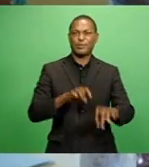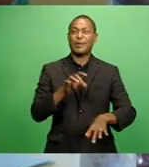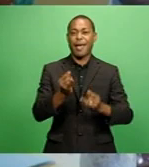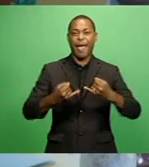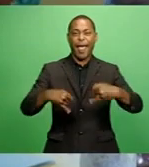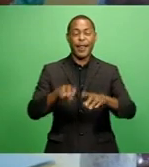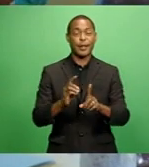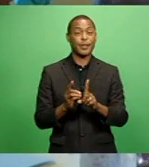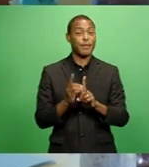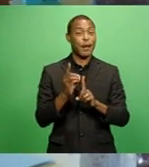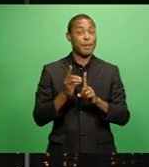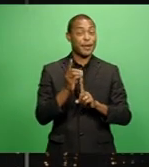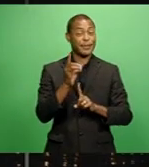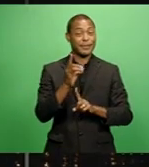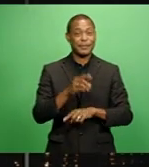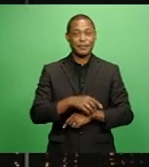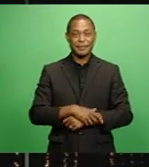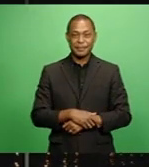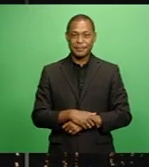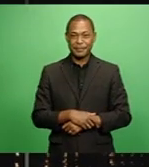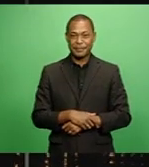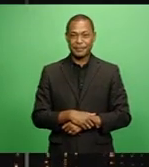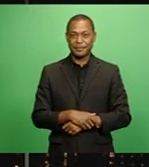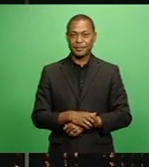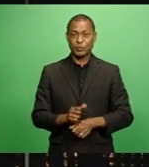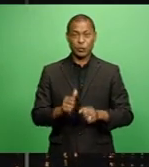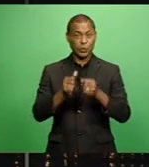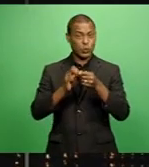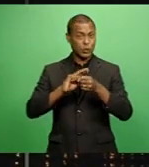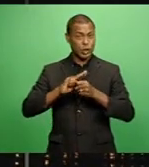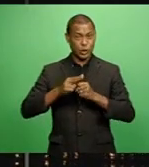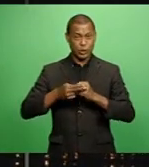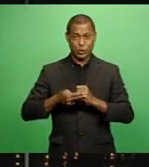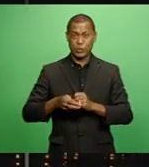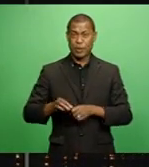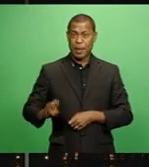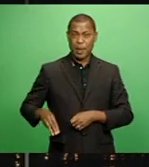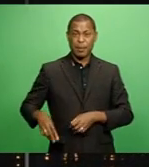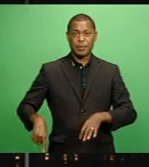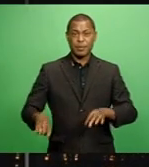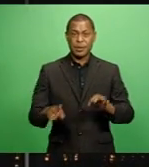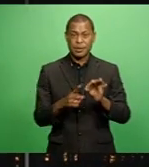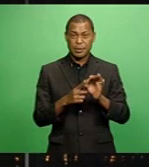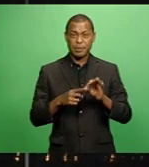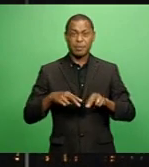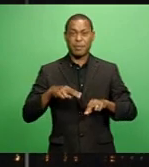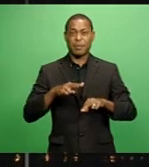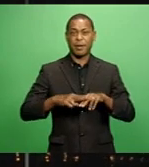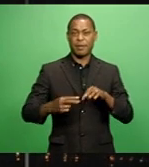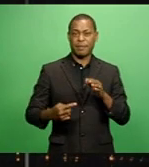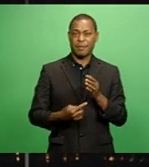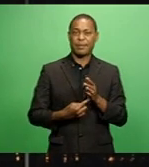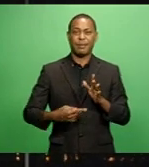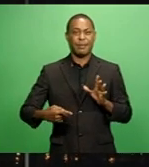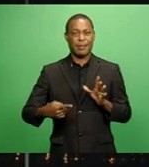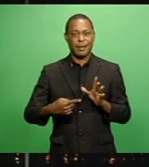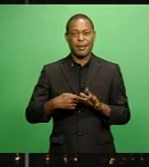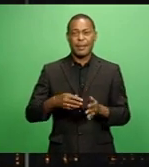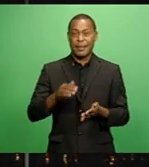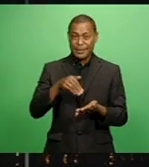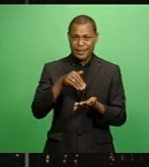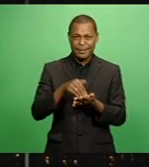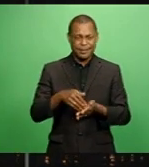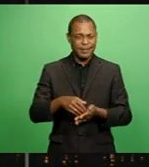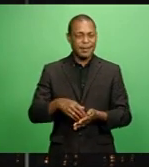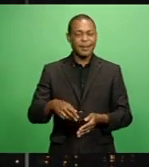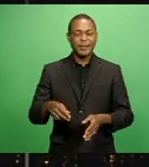Kelly Vathala, FBC News. Good news for members of the Pacific Financial Technical Assistance Center, including